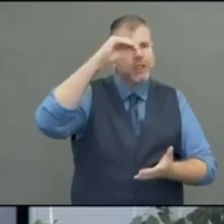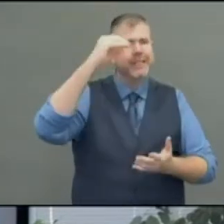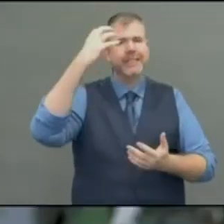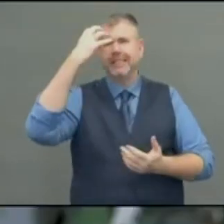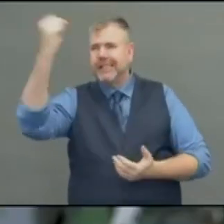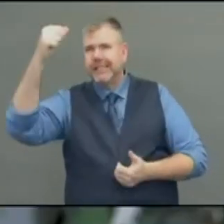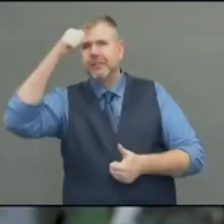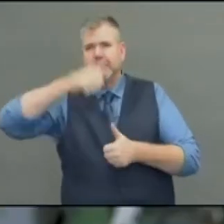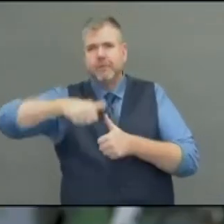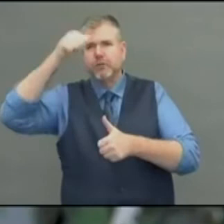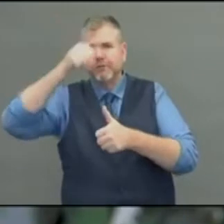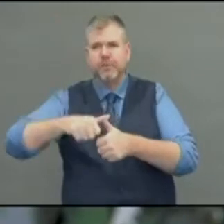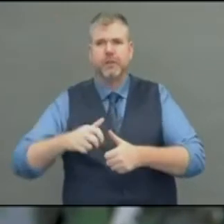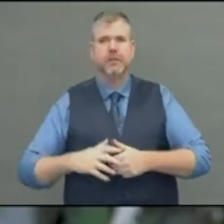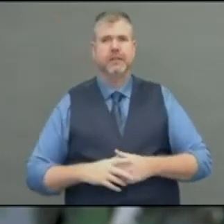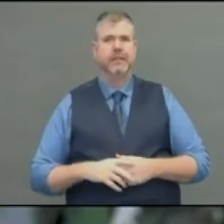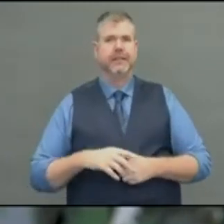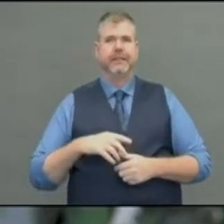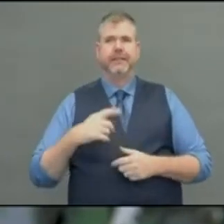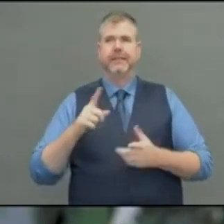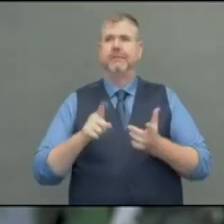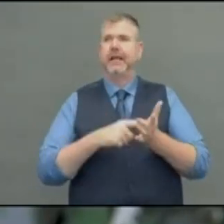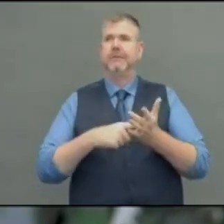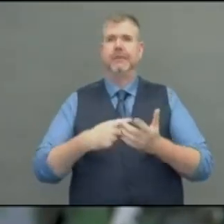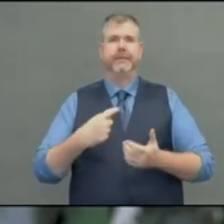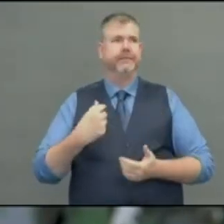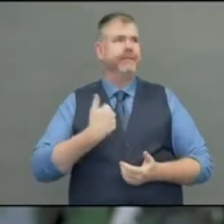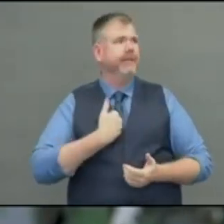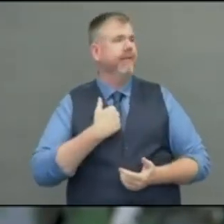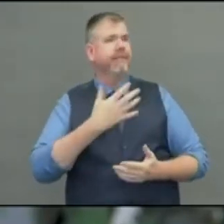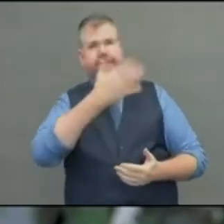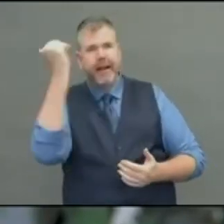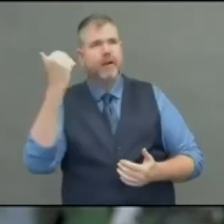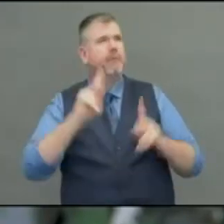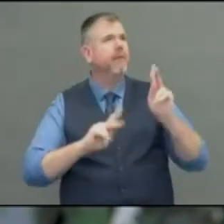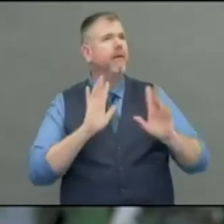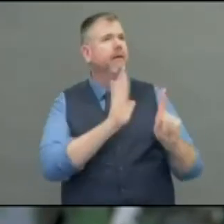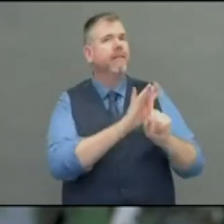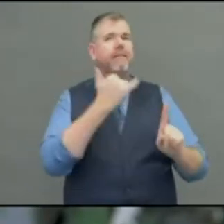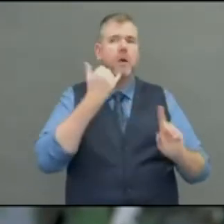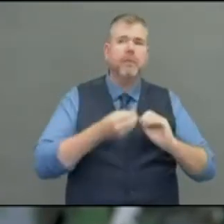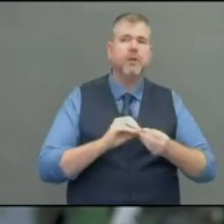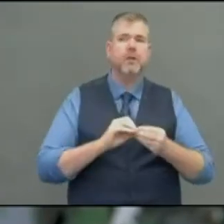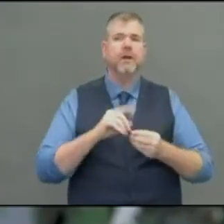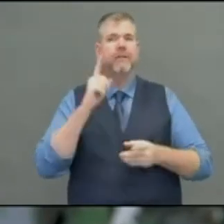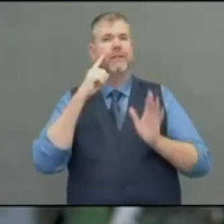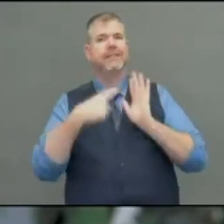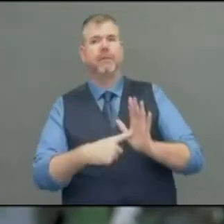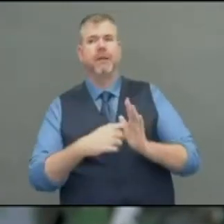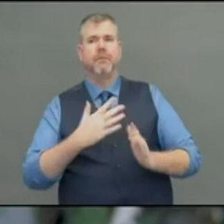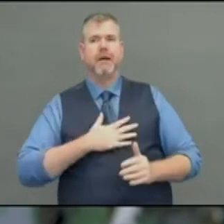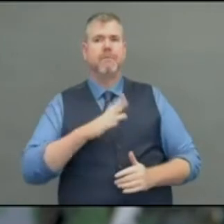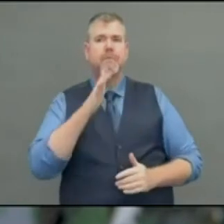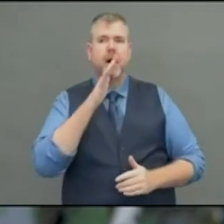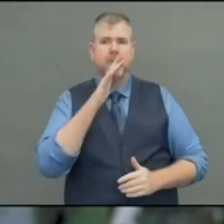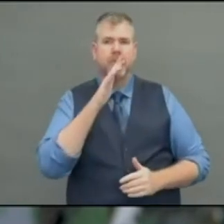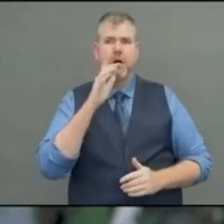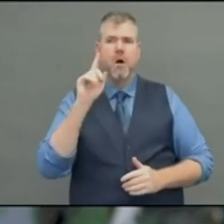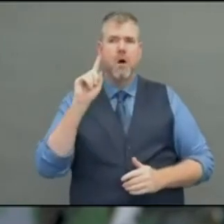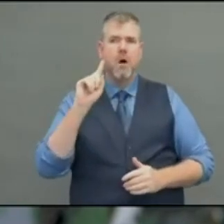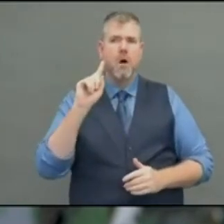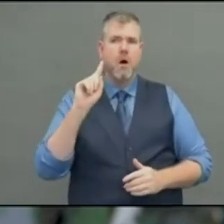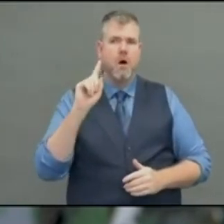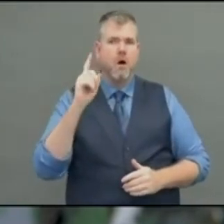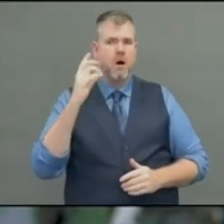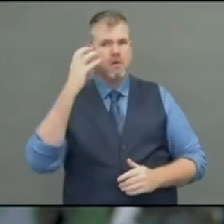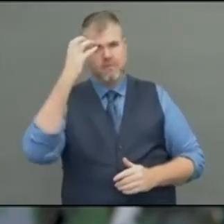tend to forget people's phone numbers. But I'm sure, for example, my mom, she only memorizes my sister and my phone number, but she